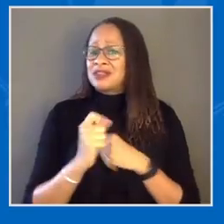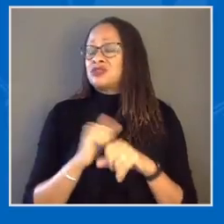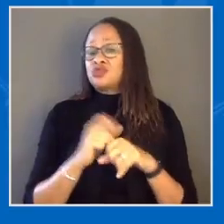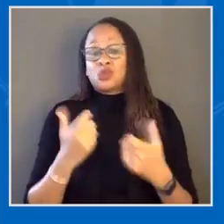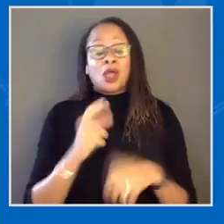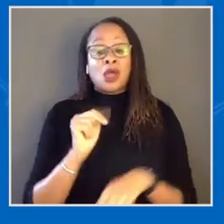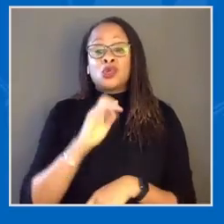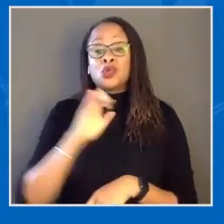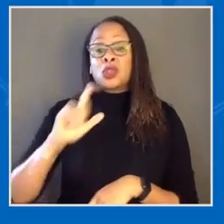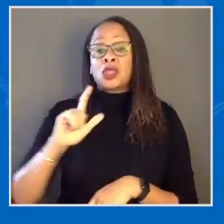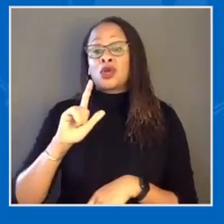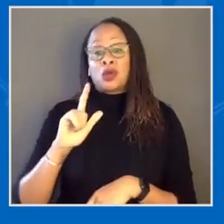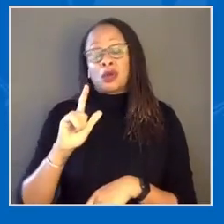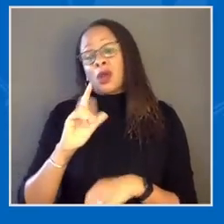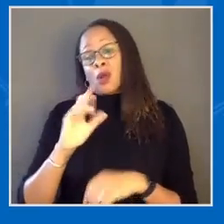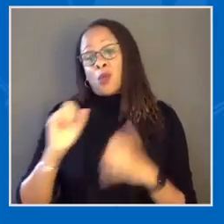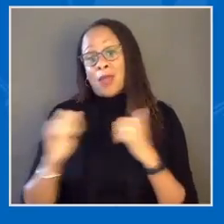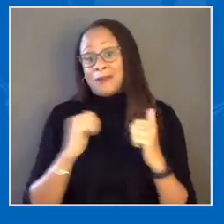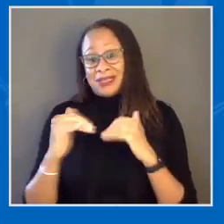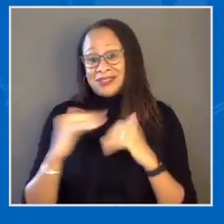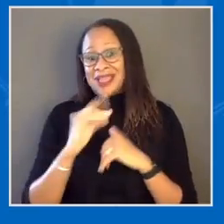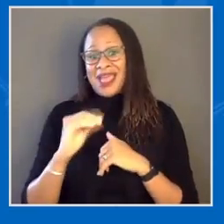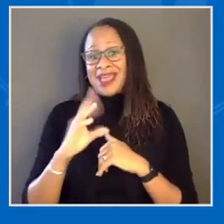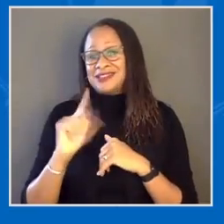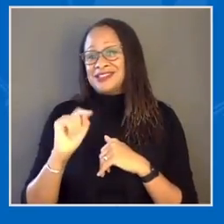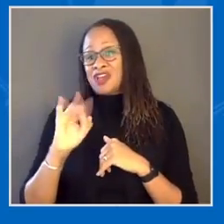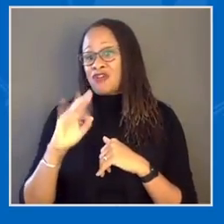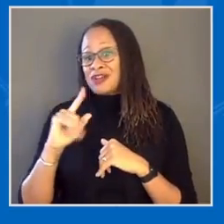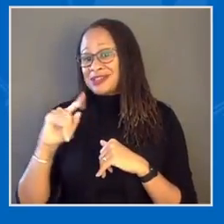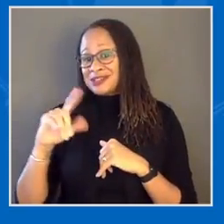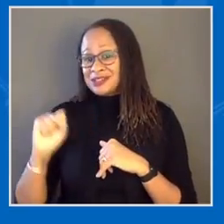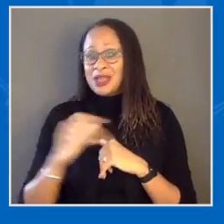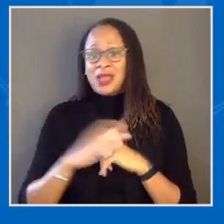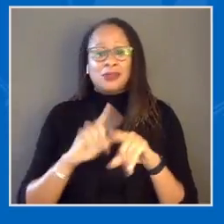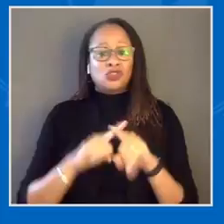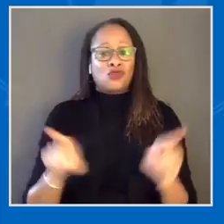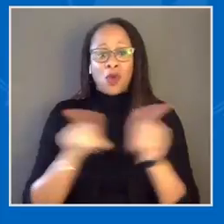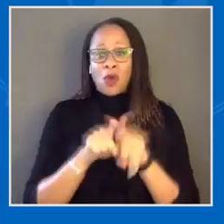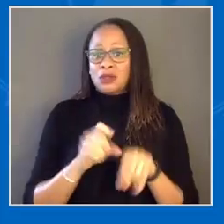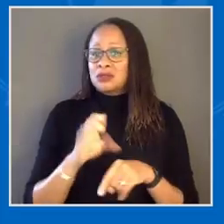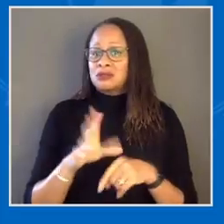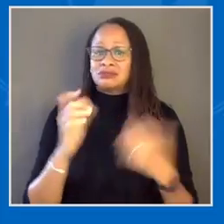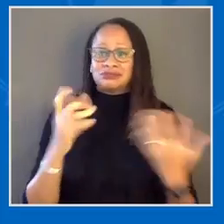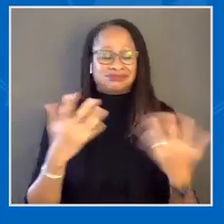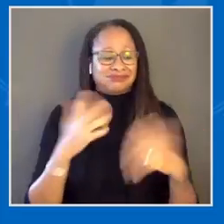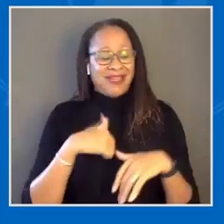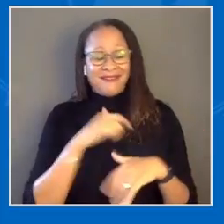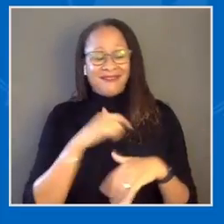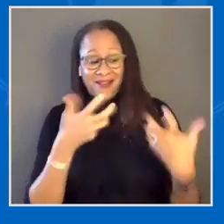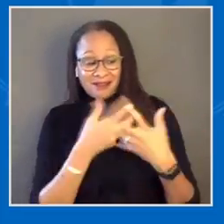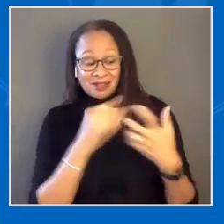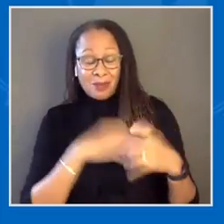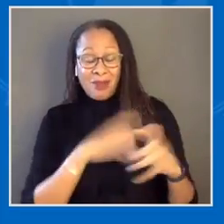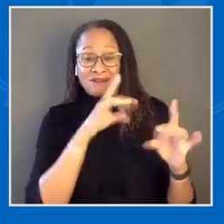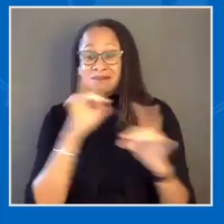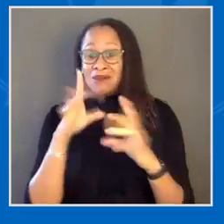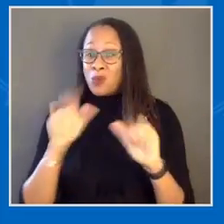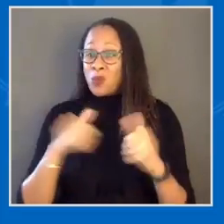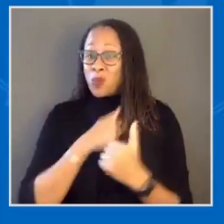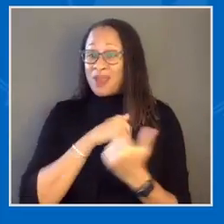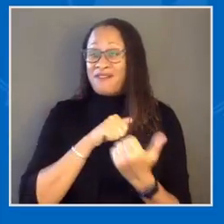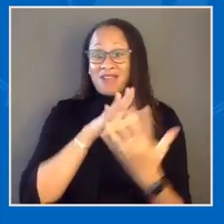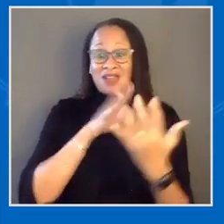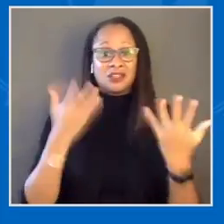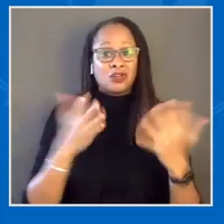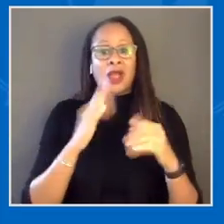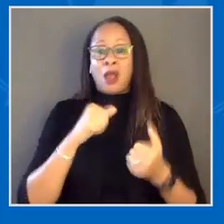you have also tasked us with reimagining our national security for the unprecedented combination of crises we face at home and